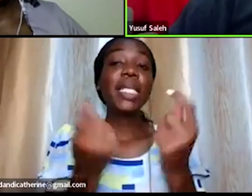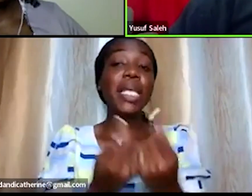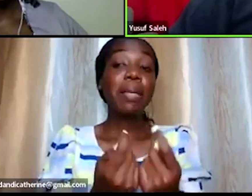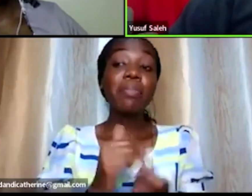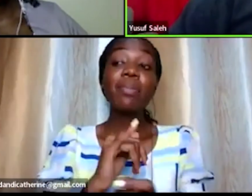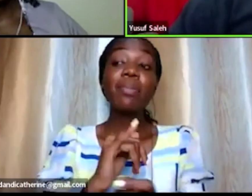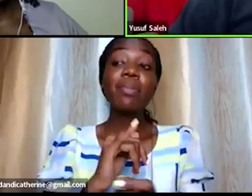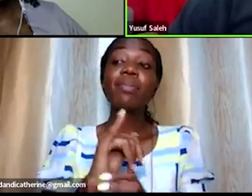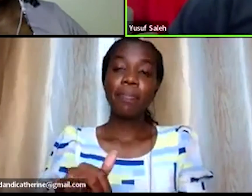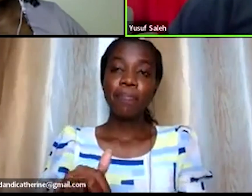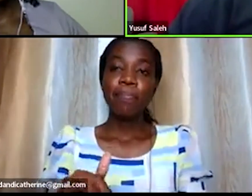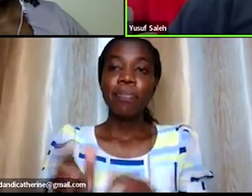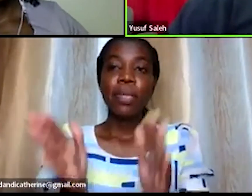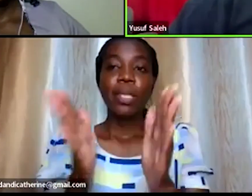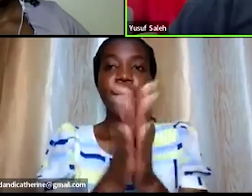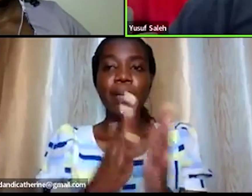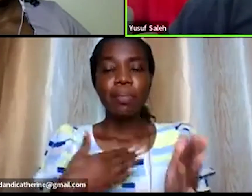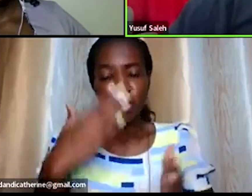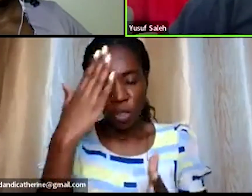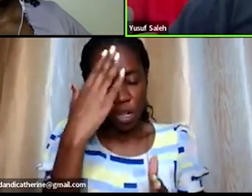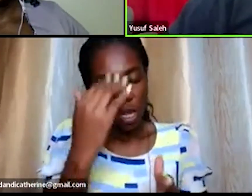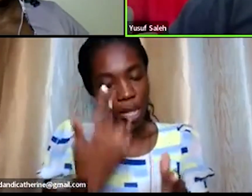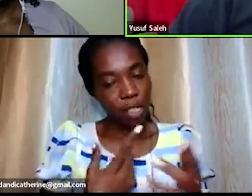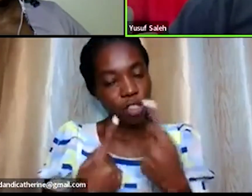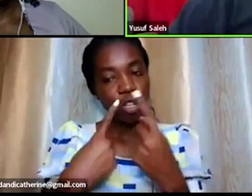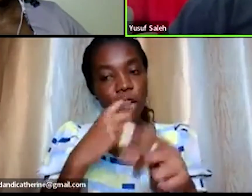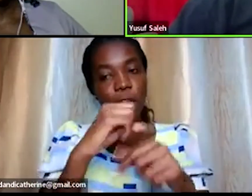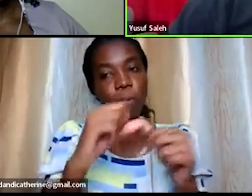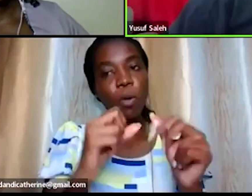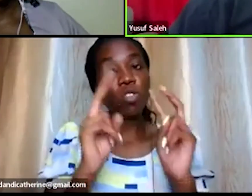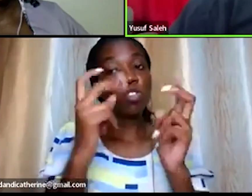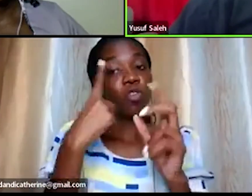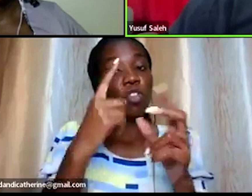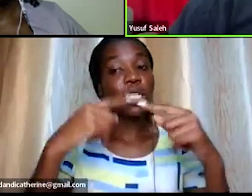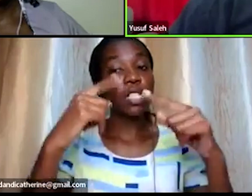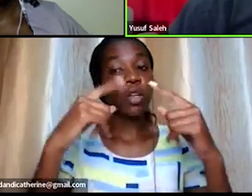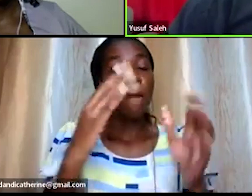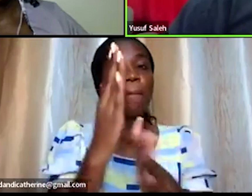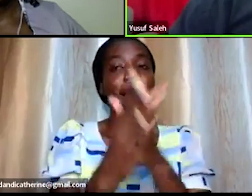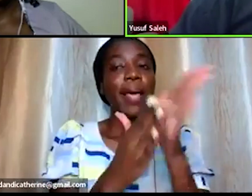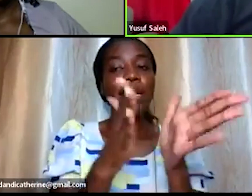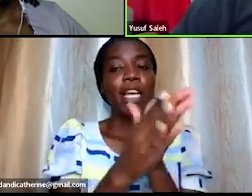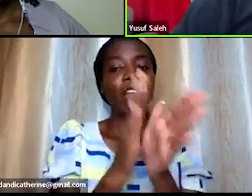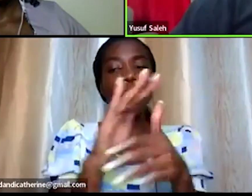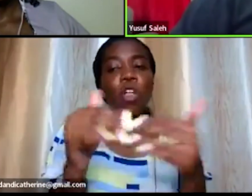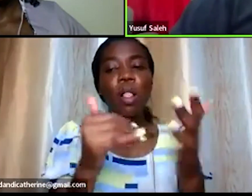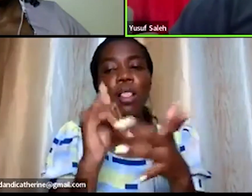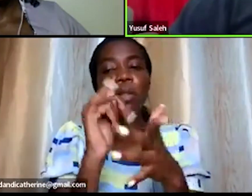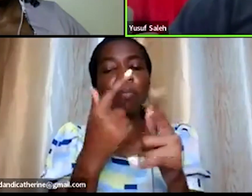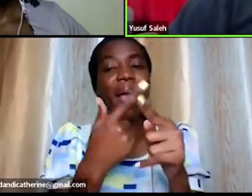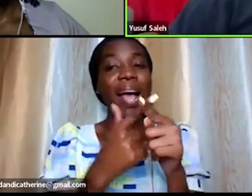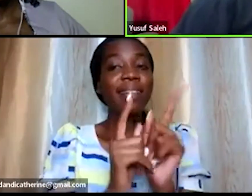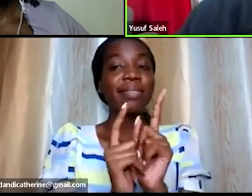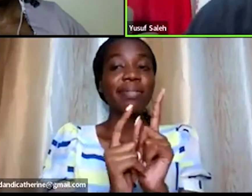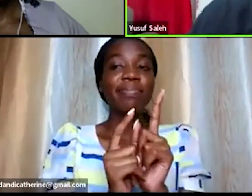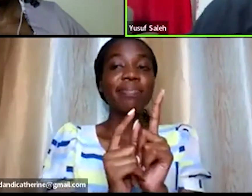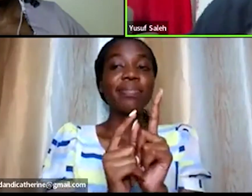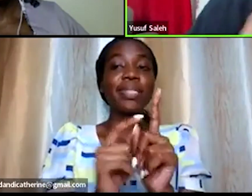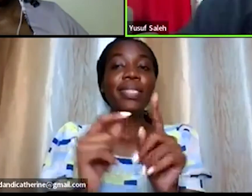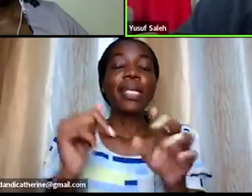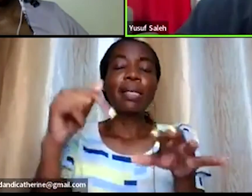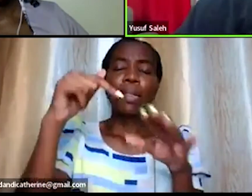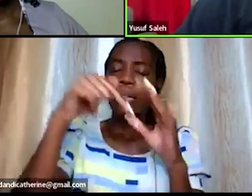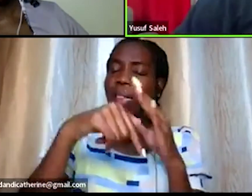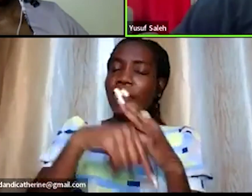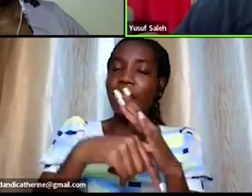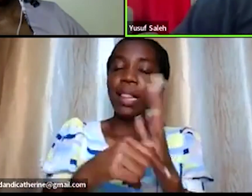And I know we've talked about the issue of succession planning and all that, but at the bottom of it, at the